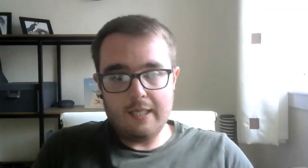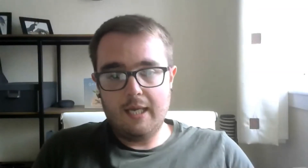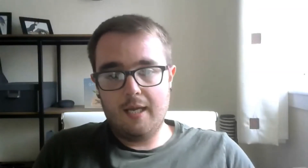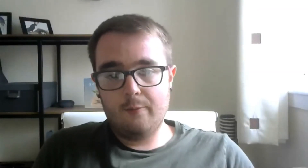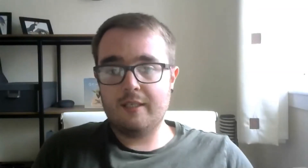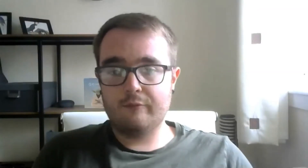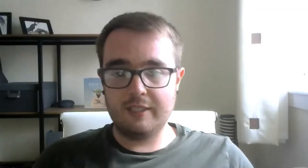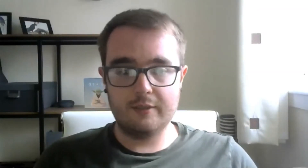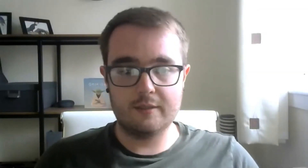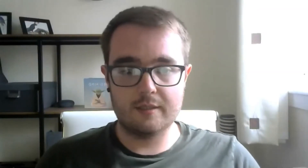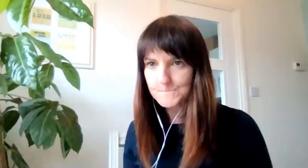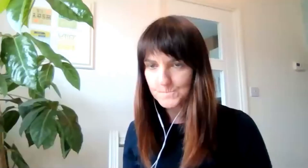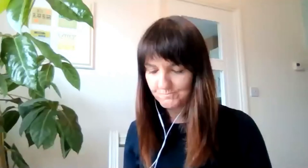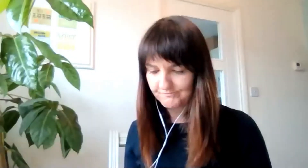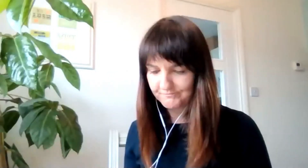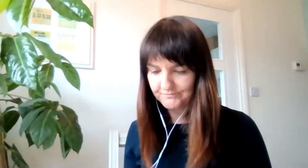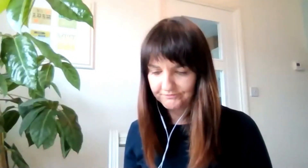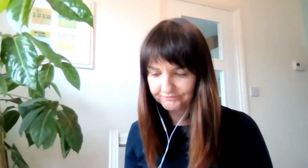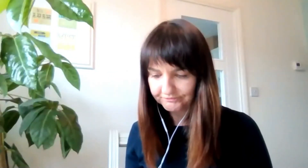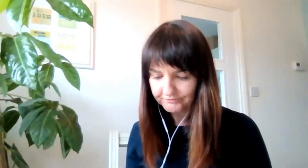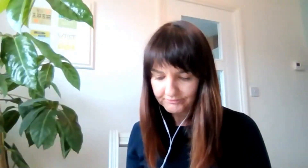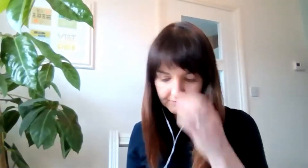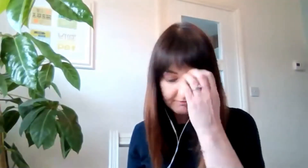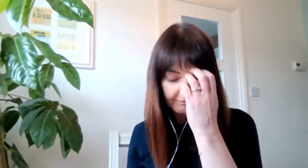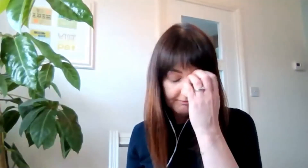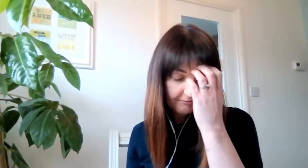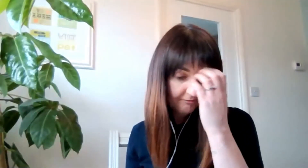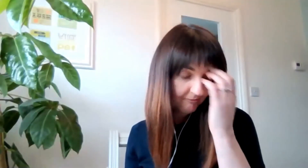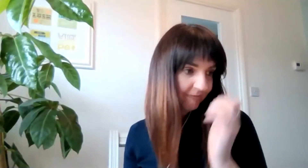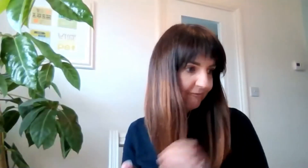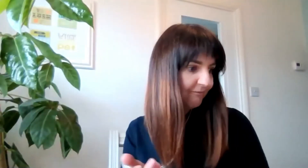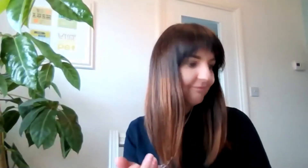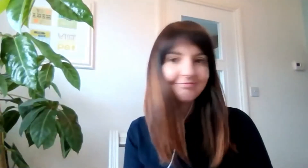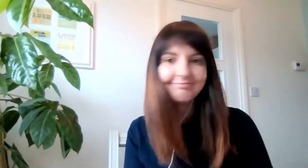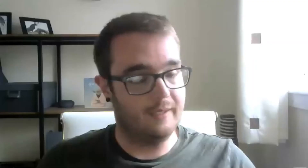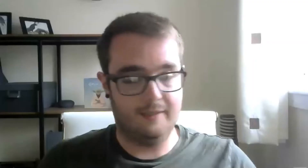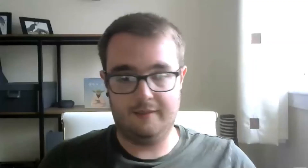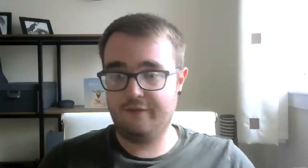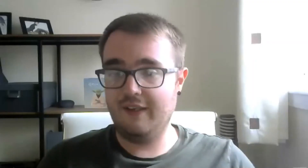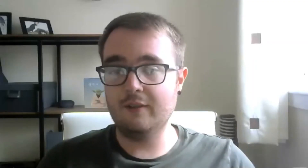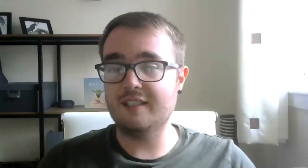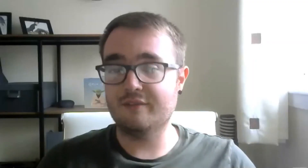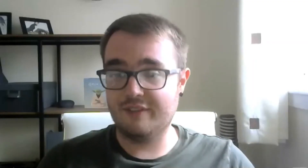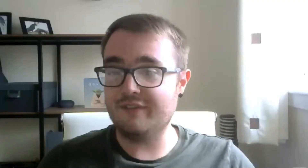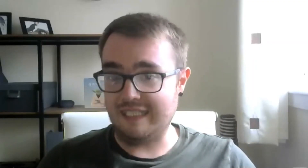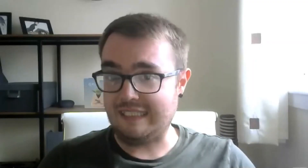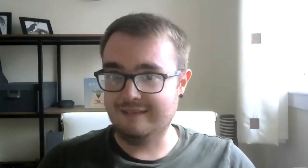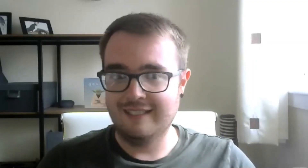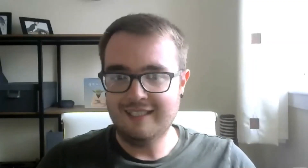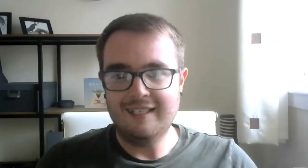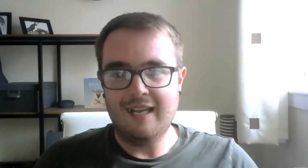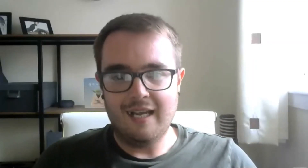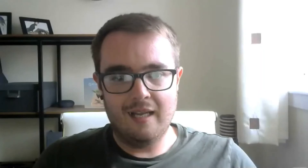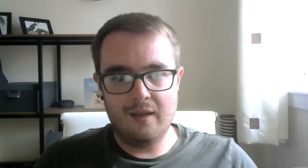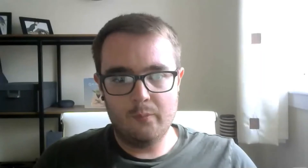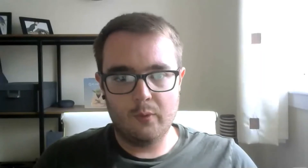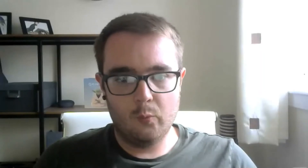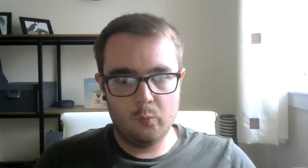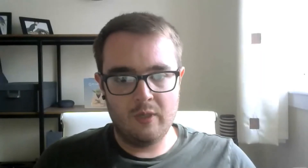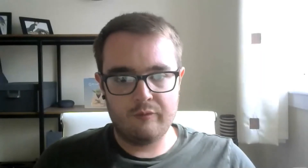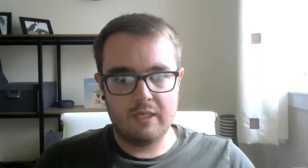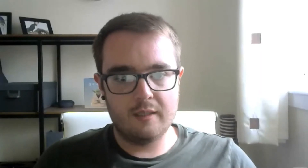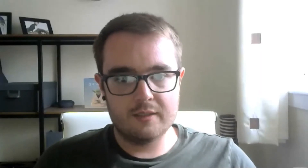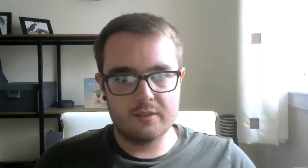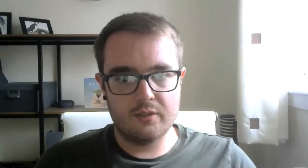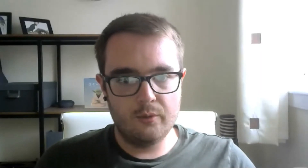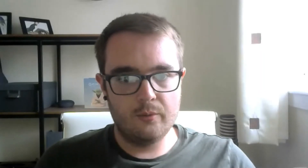do. We had a really good discussion, and I agree, you know, 30 minutes flew by, felt like 15.